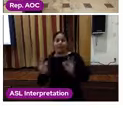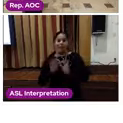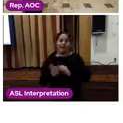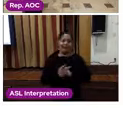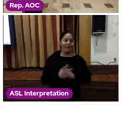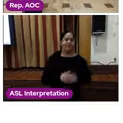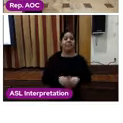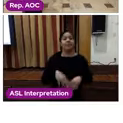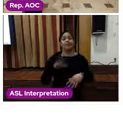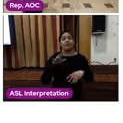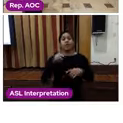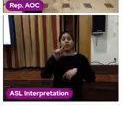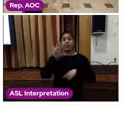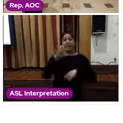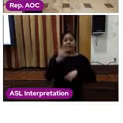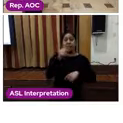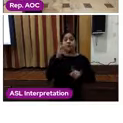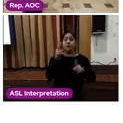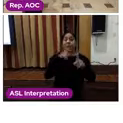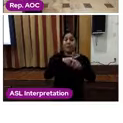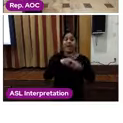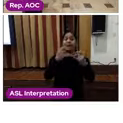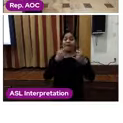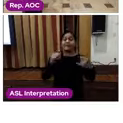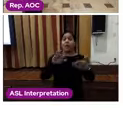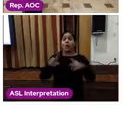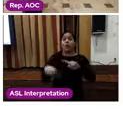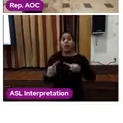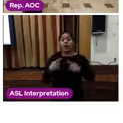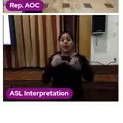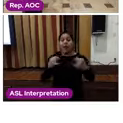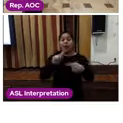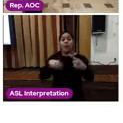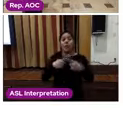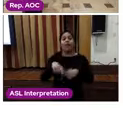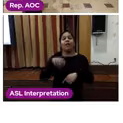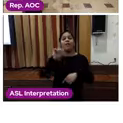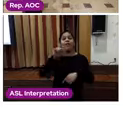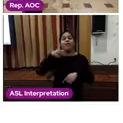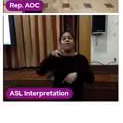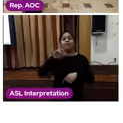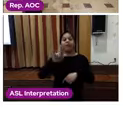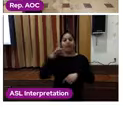deadline is April 18th this year. You can get free tax prep services at